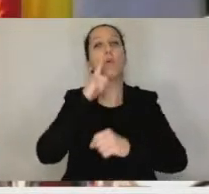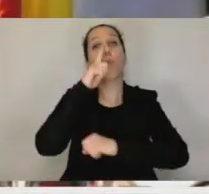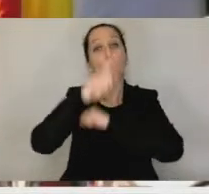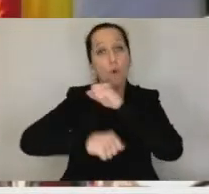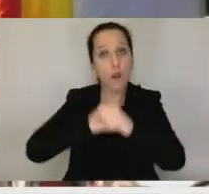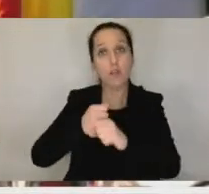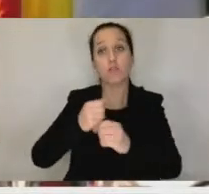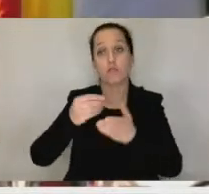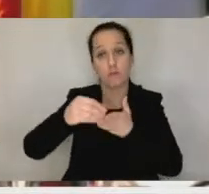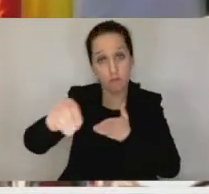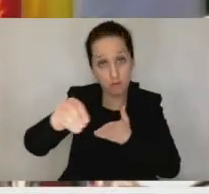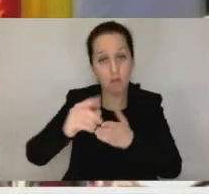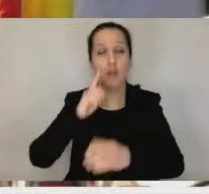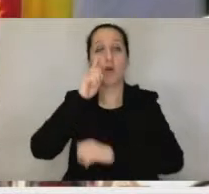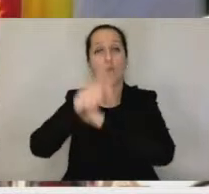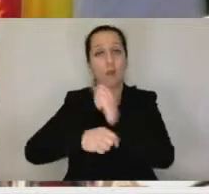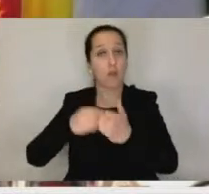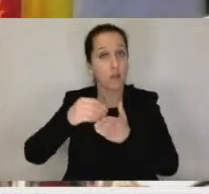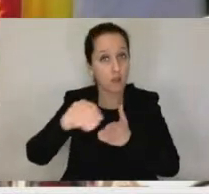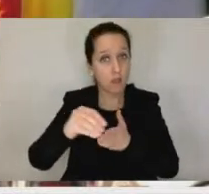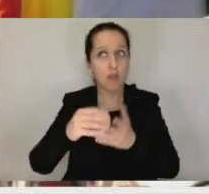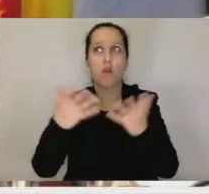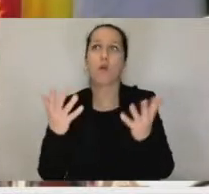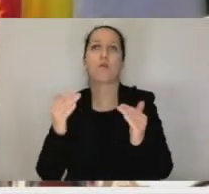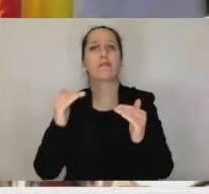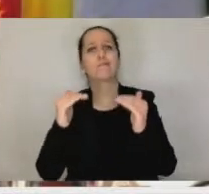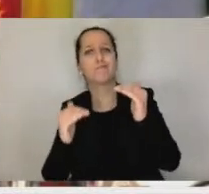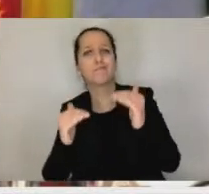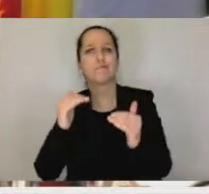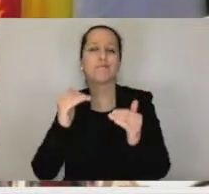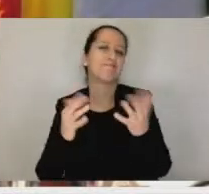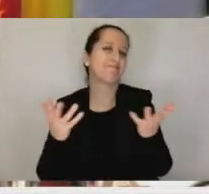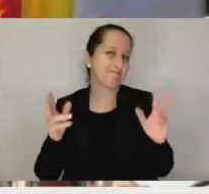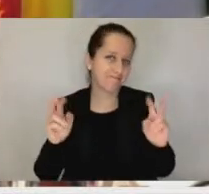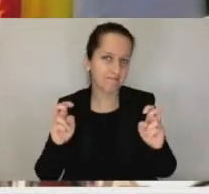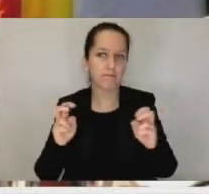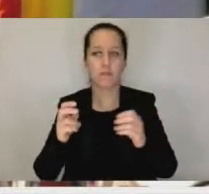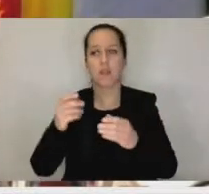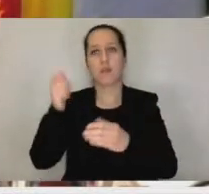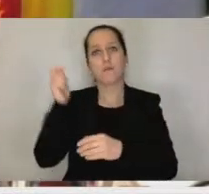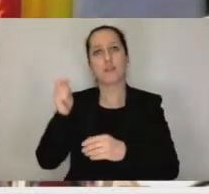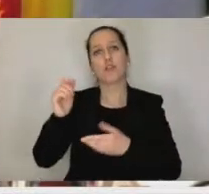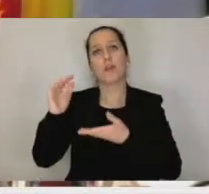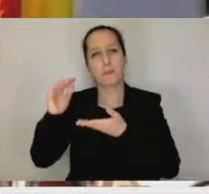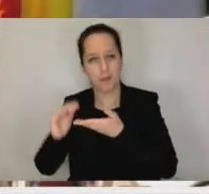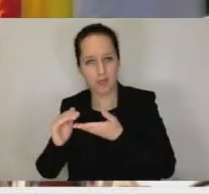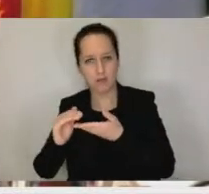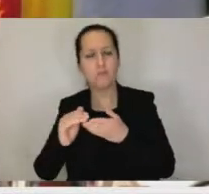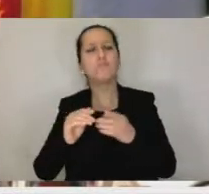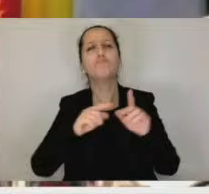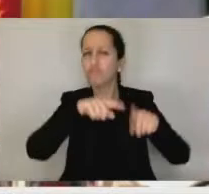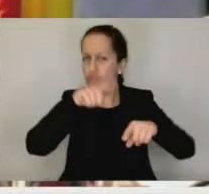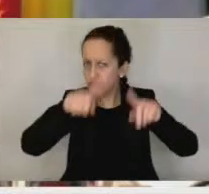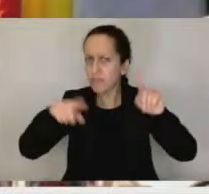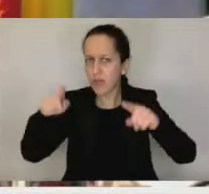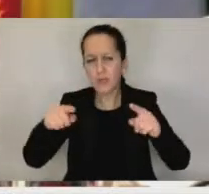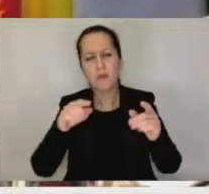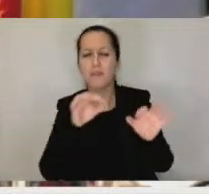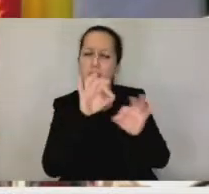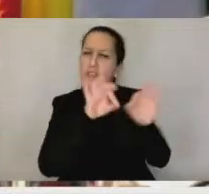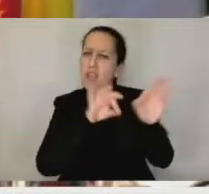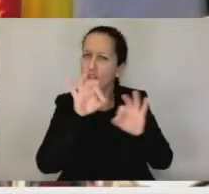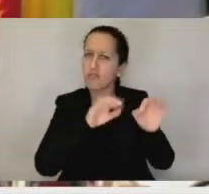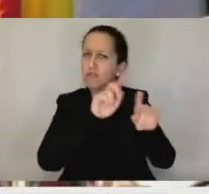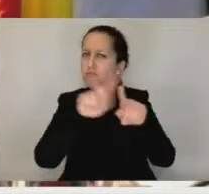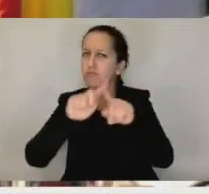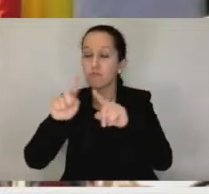temporarily less than fully indexed. They've got some very interesting designs in Canada which say if there's a deficit,